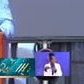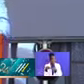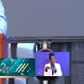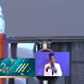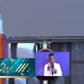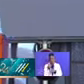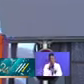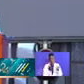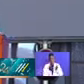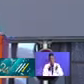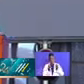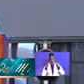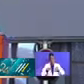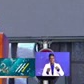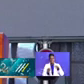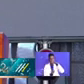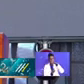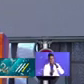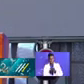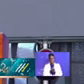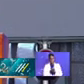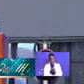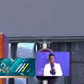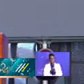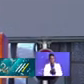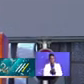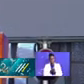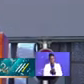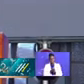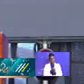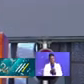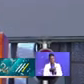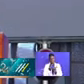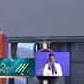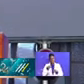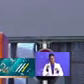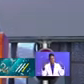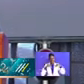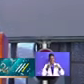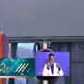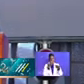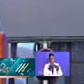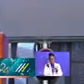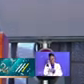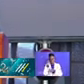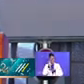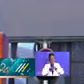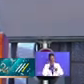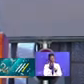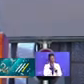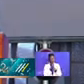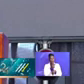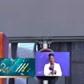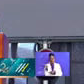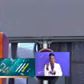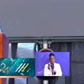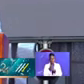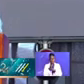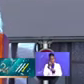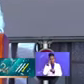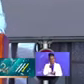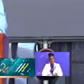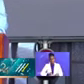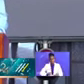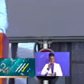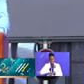that is serving in this ministry ruak assemble thank you for the great work that you are doing for the